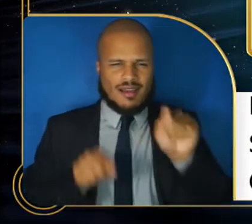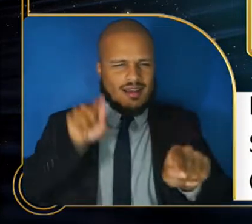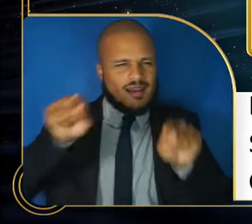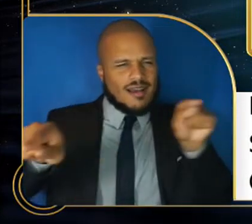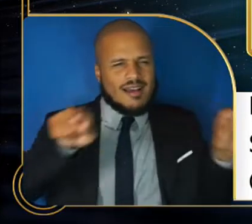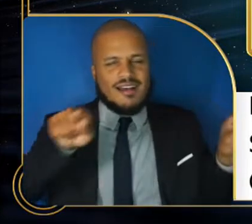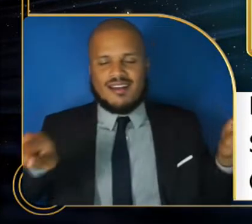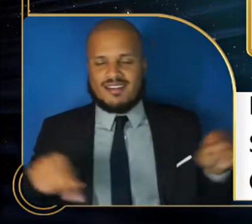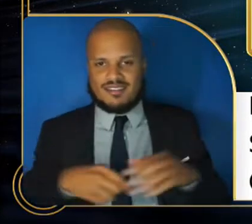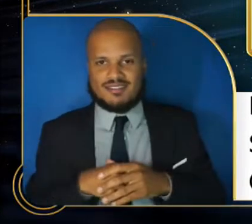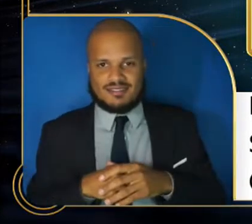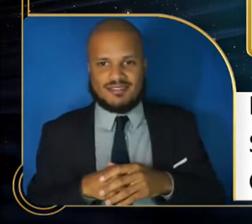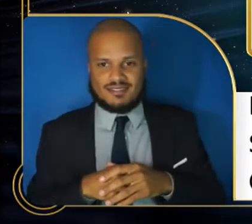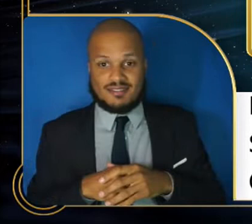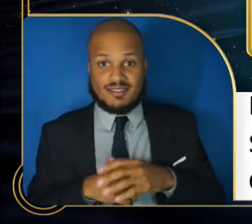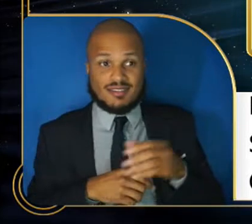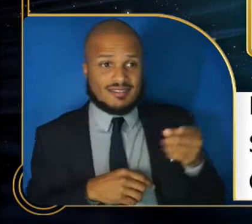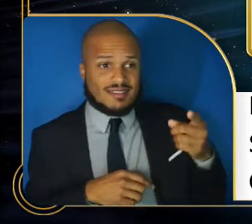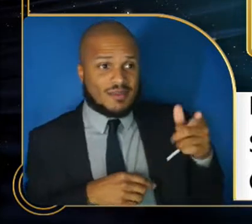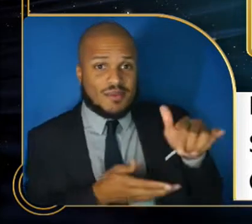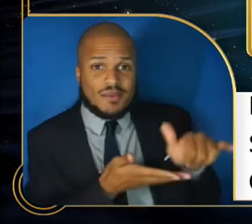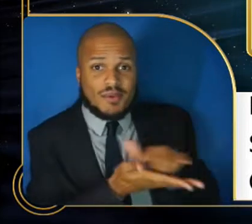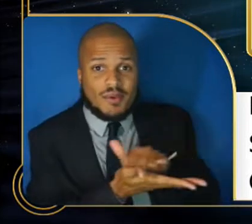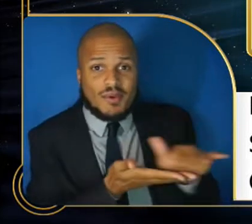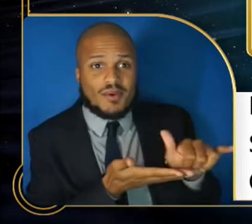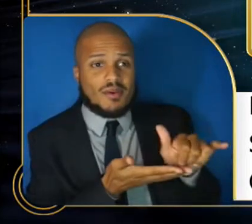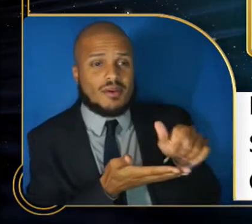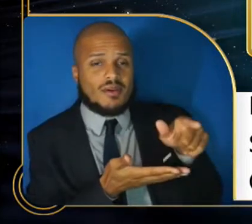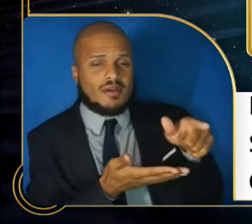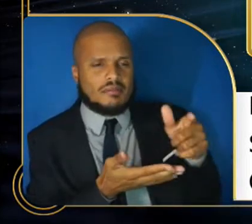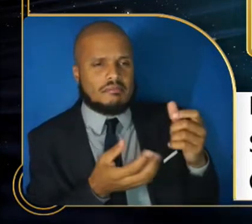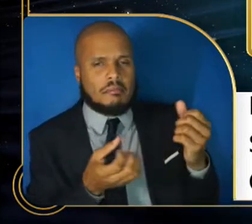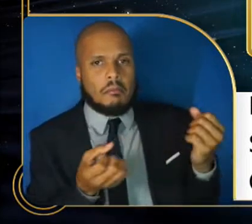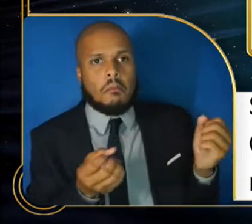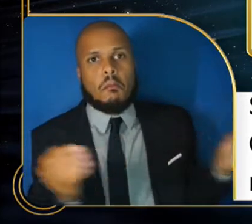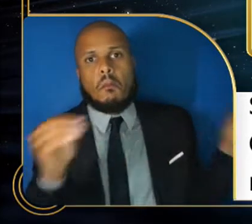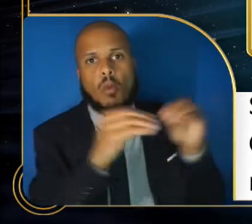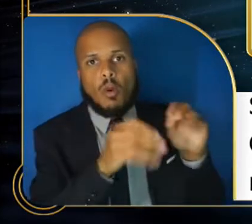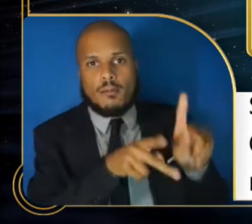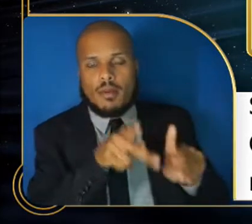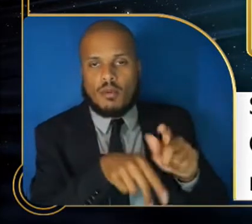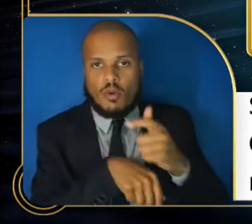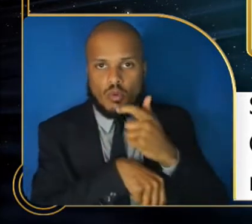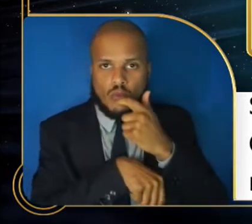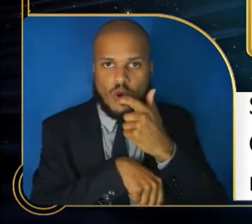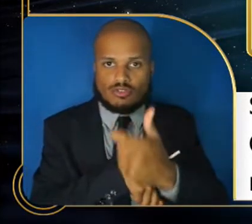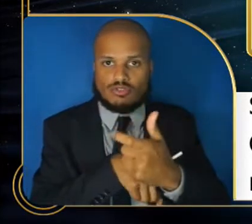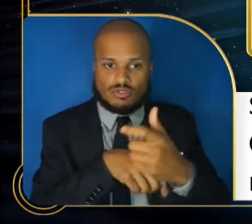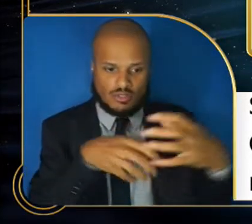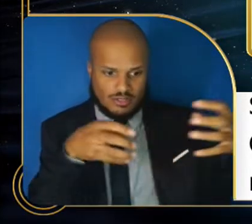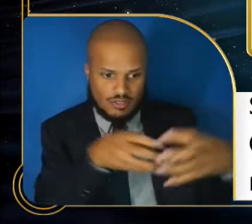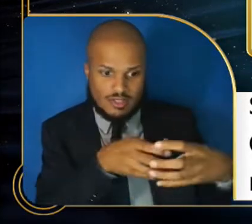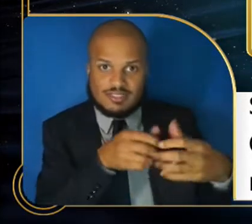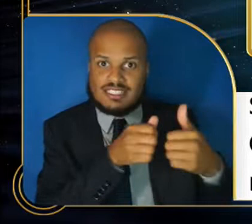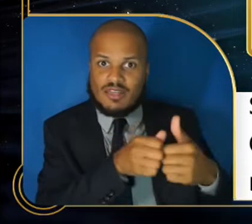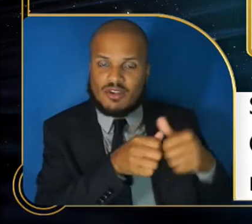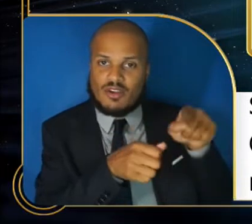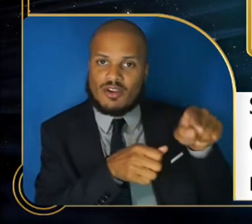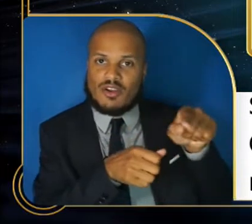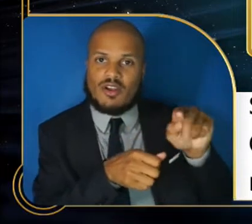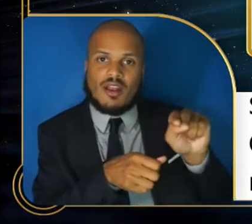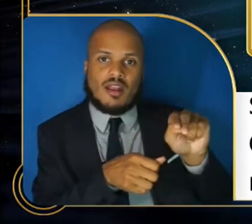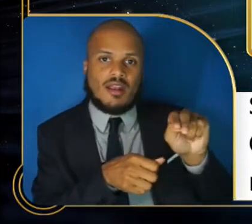in Callicoon, New York, hundreds more people are watching this together at the